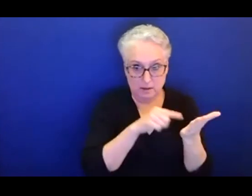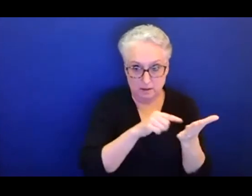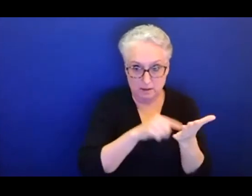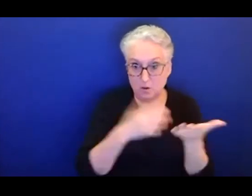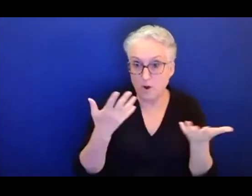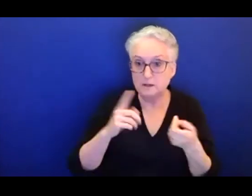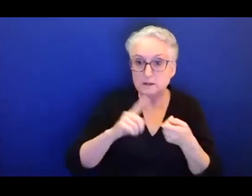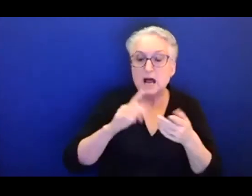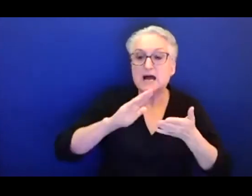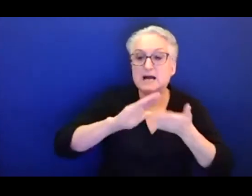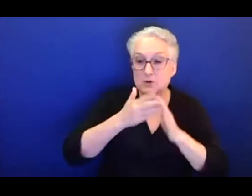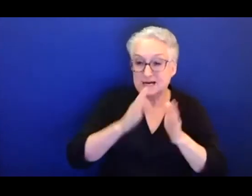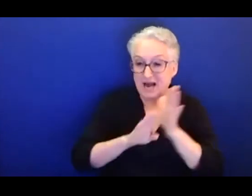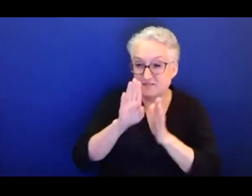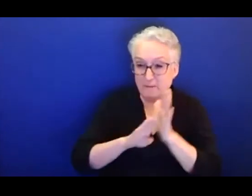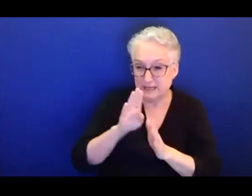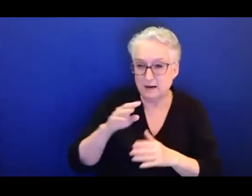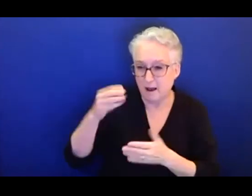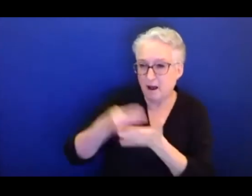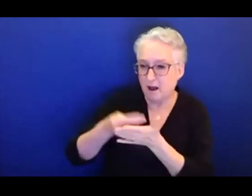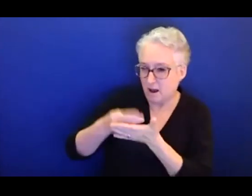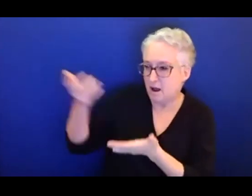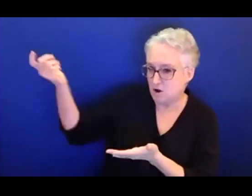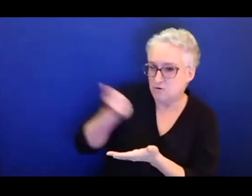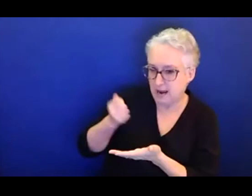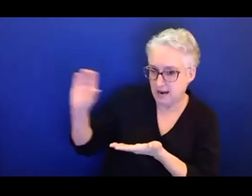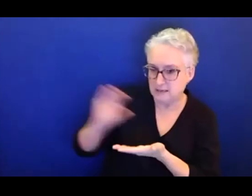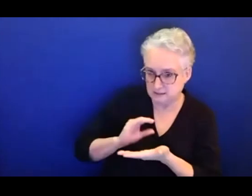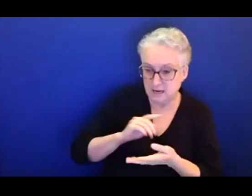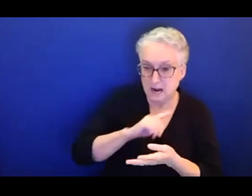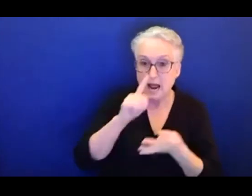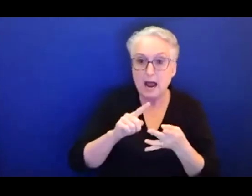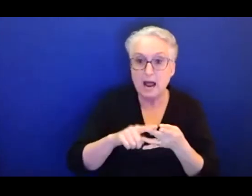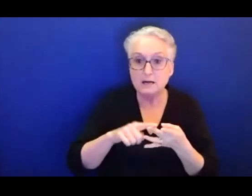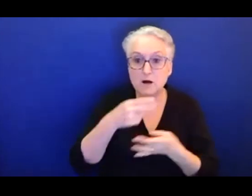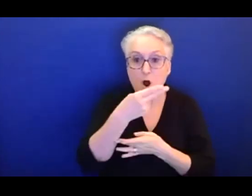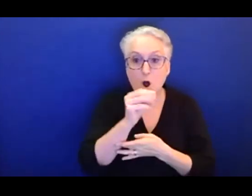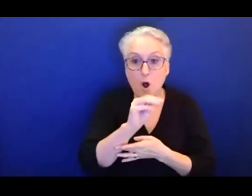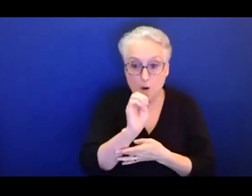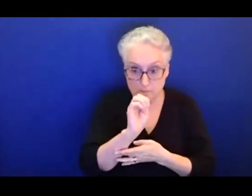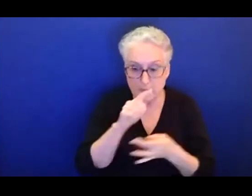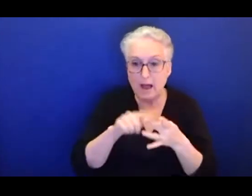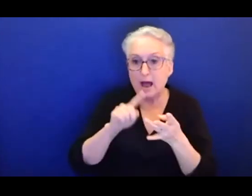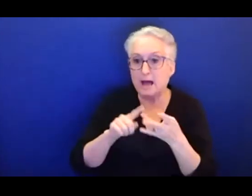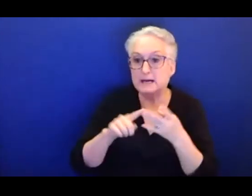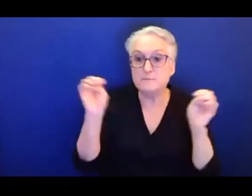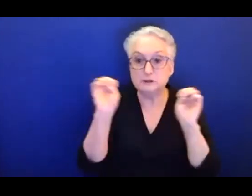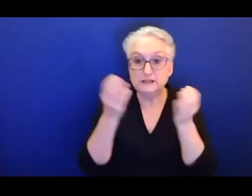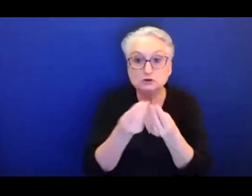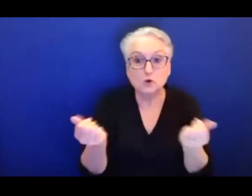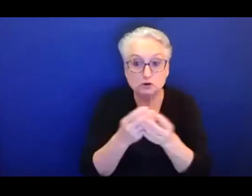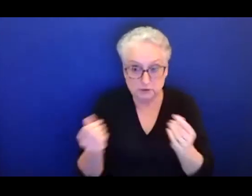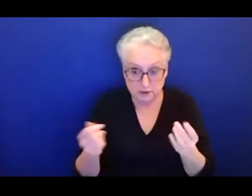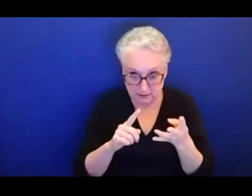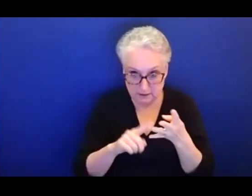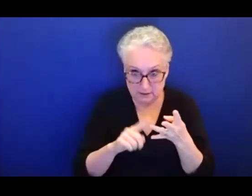our Home Investment Partnerships, or HOME, our Emergency Solutions Grants, or ESG, and our Housing Opportunities for